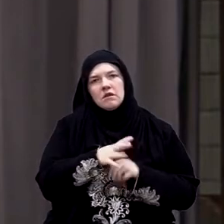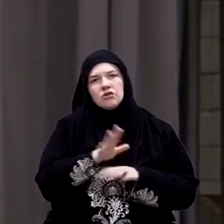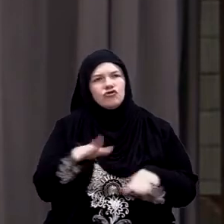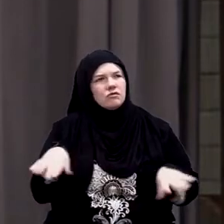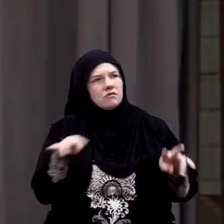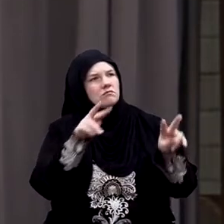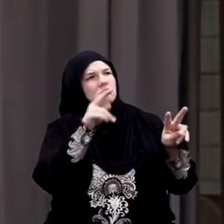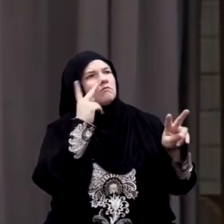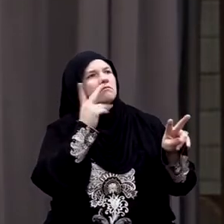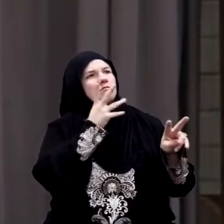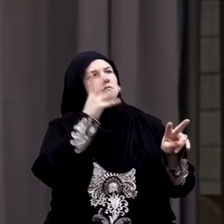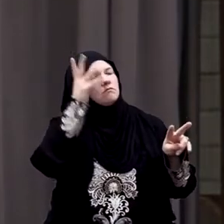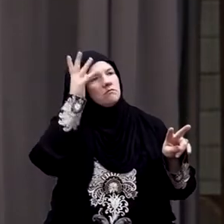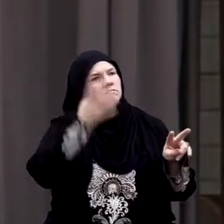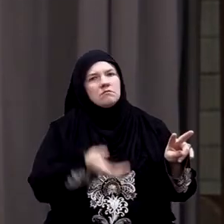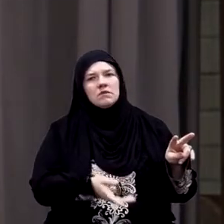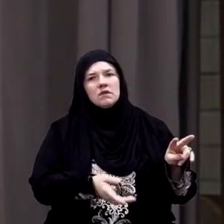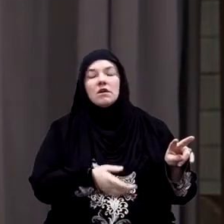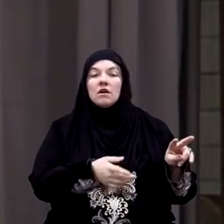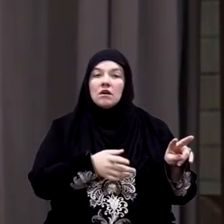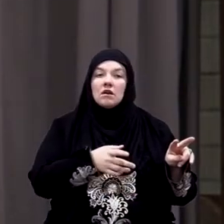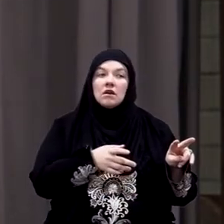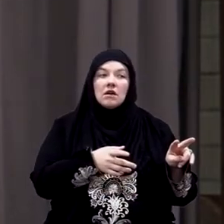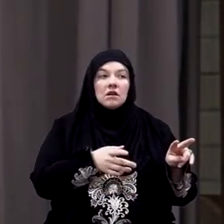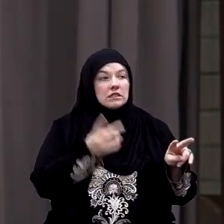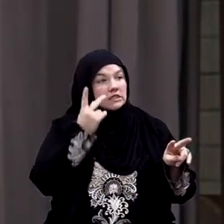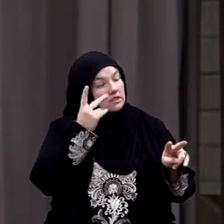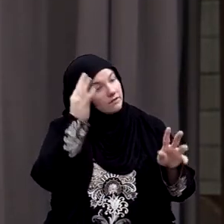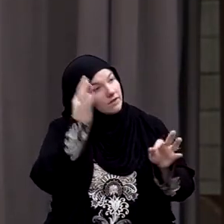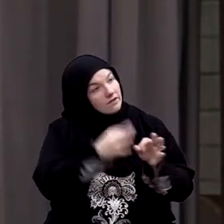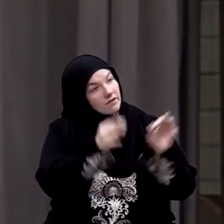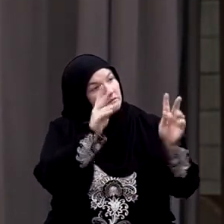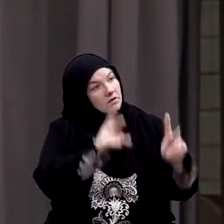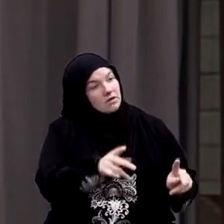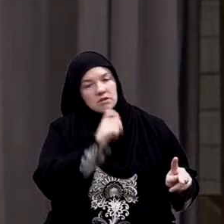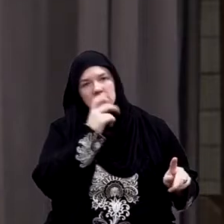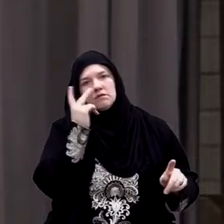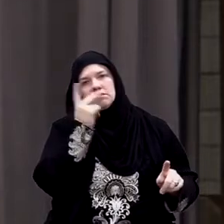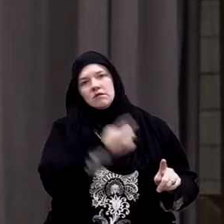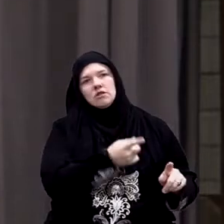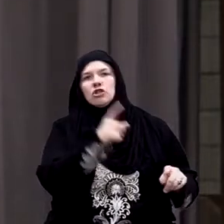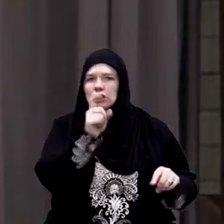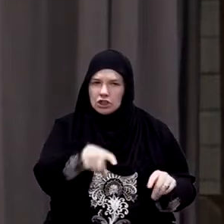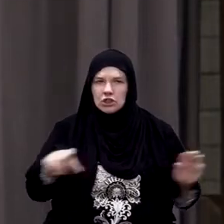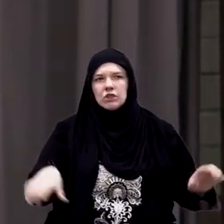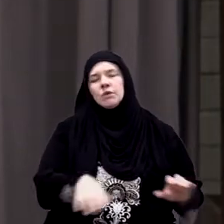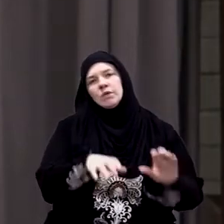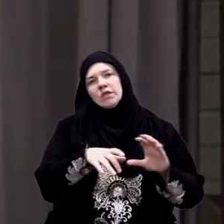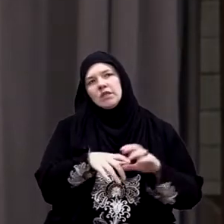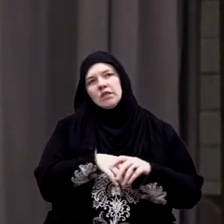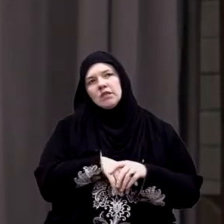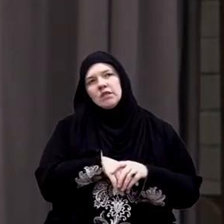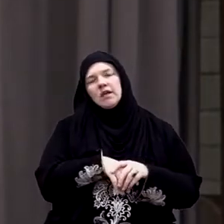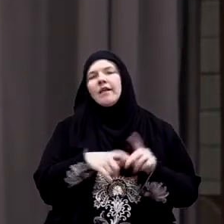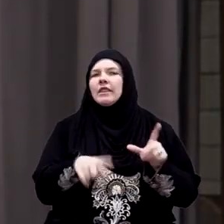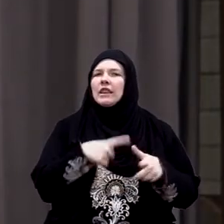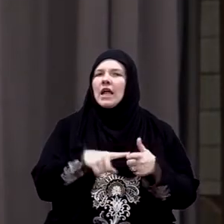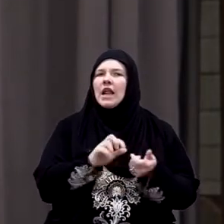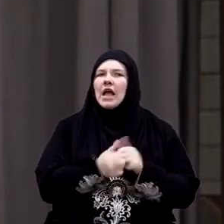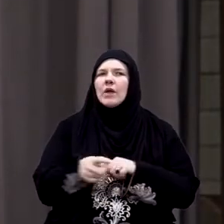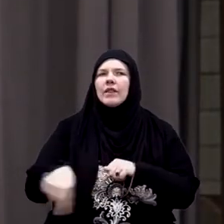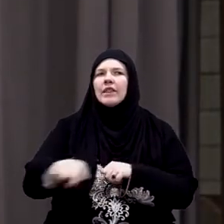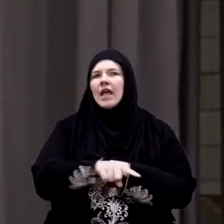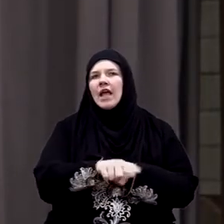when they do not see us doing what a faithful person normally should do, then how do